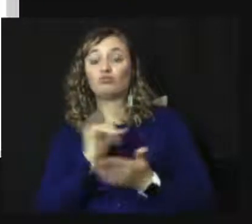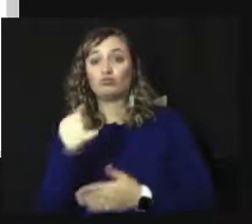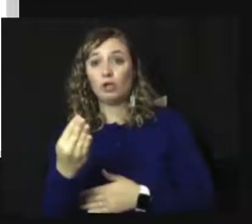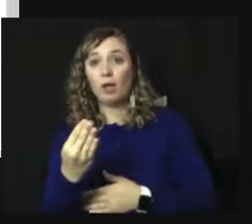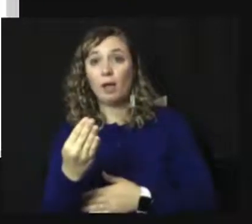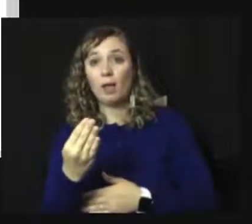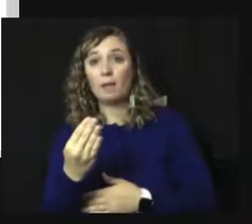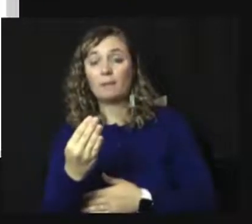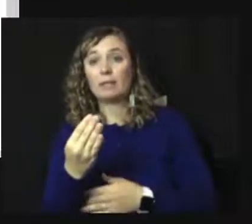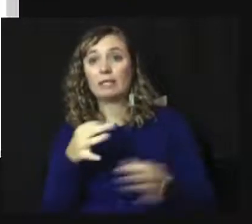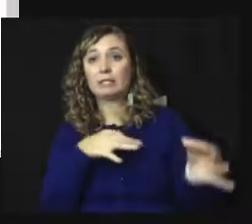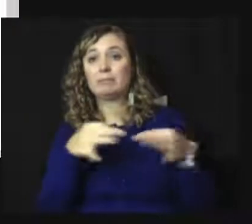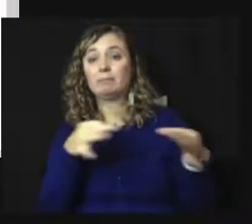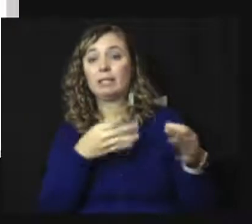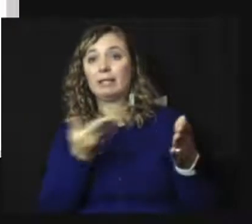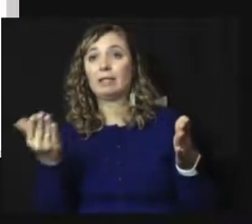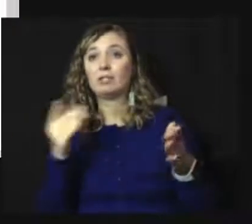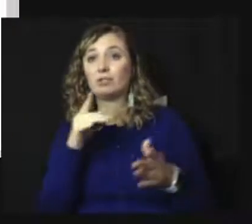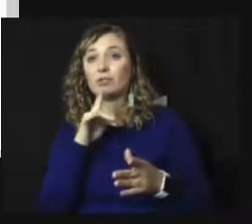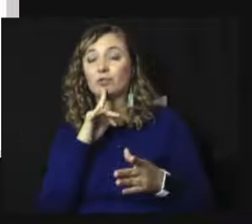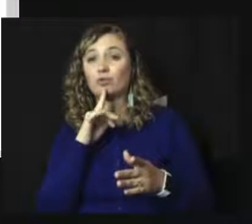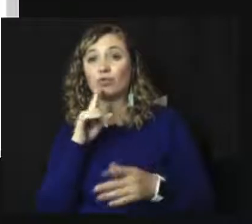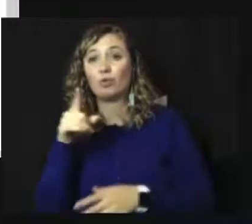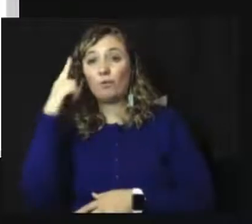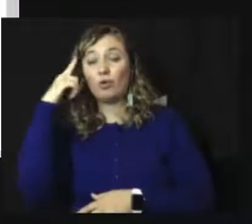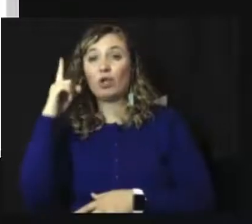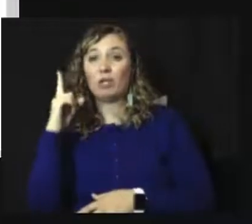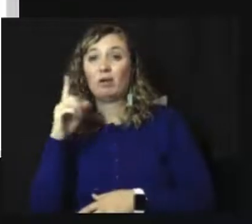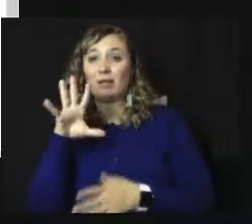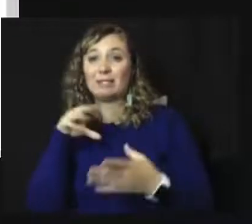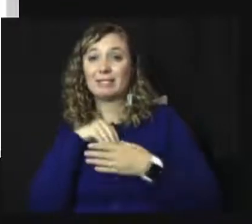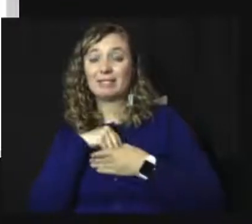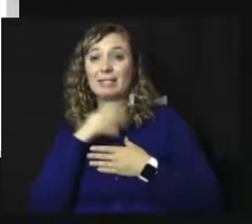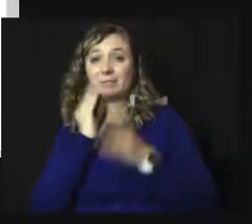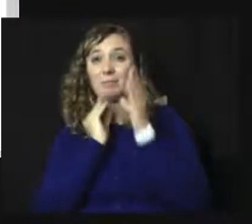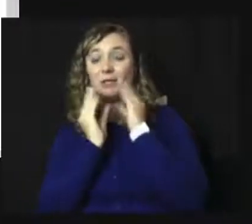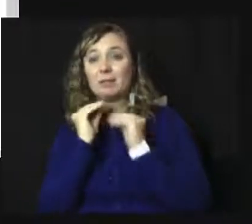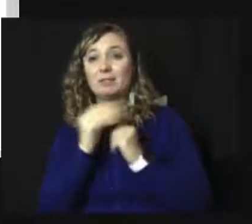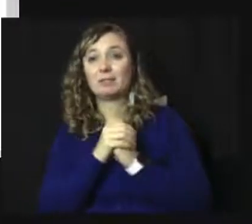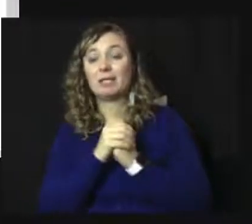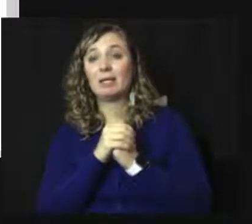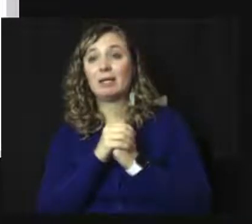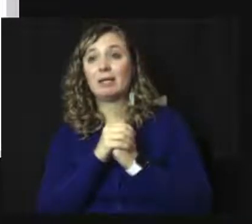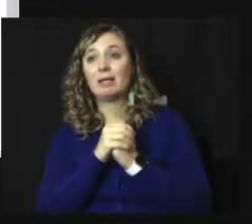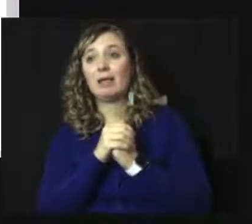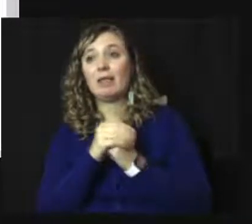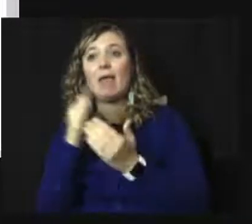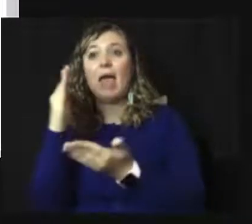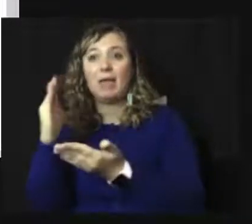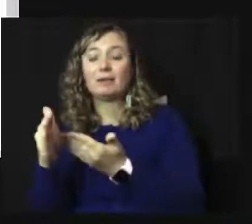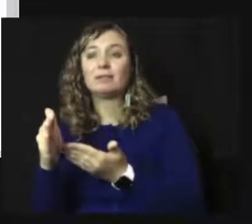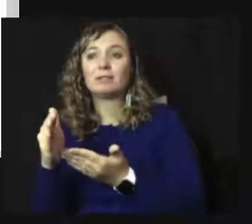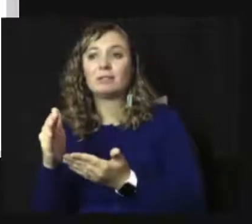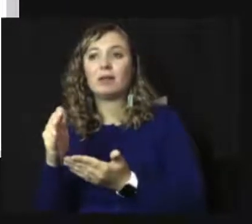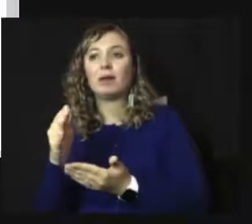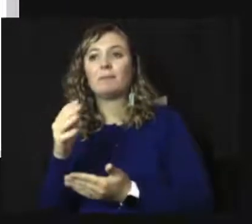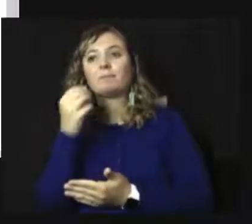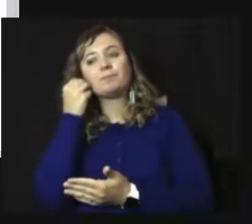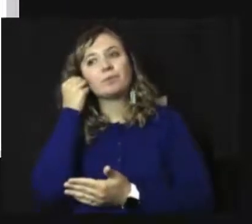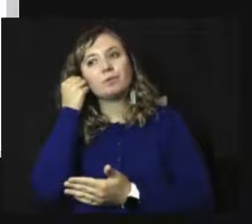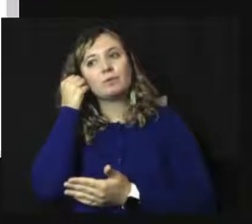like explaining things that are true to the autistic experience, even down to at the end of this clip in Atypical, where he like holds